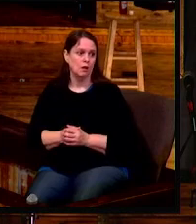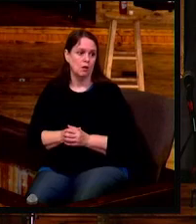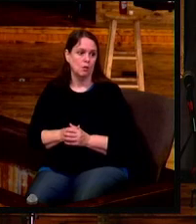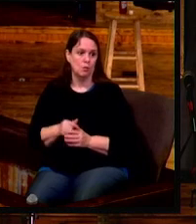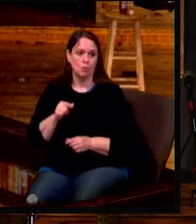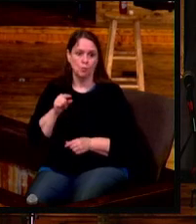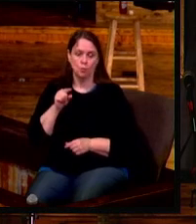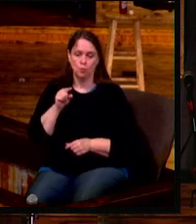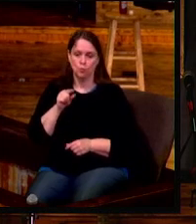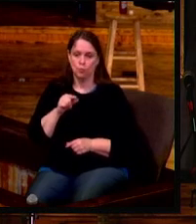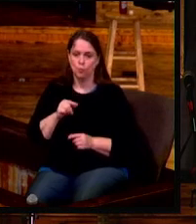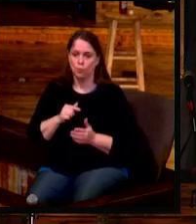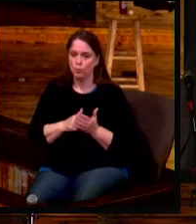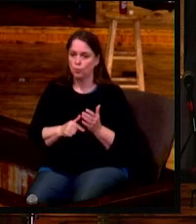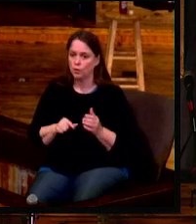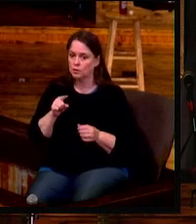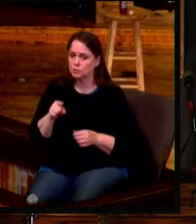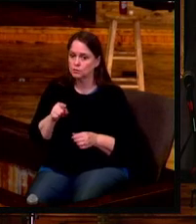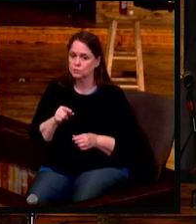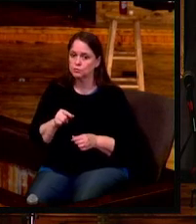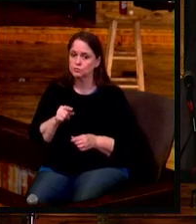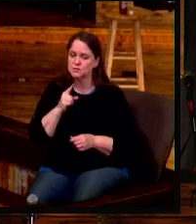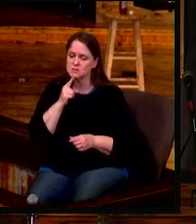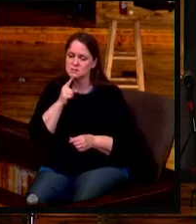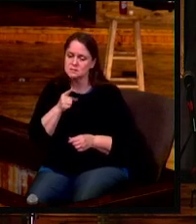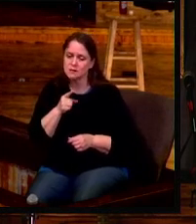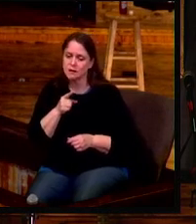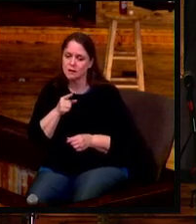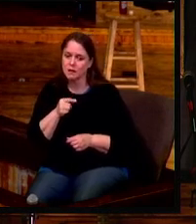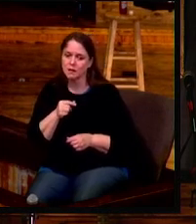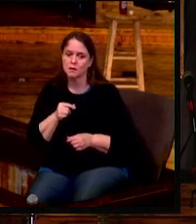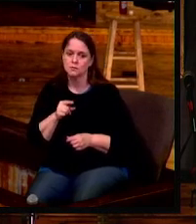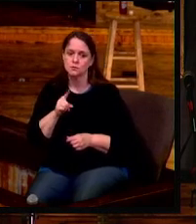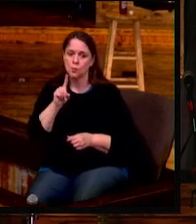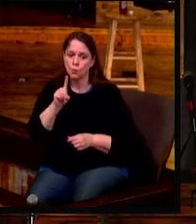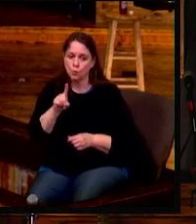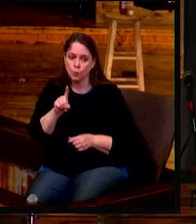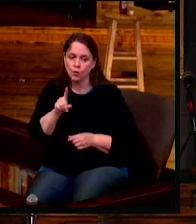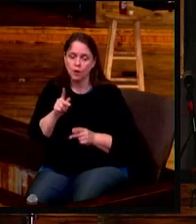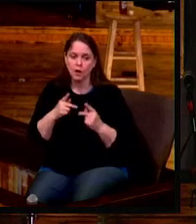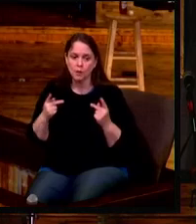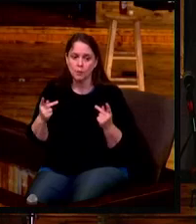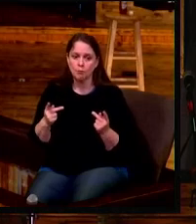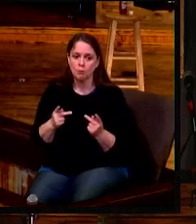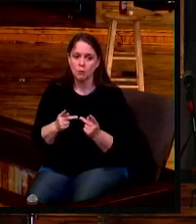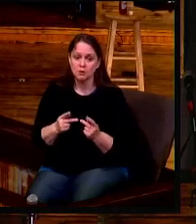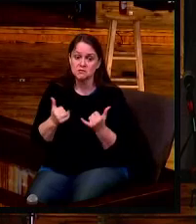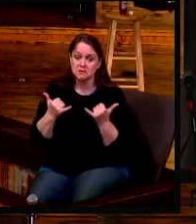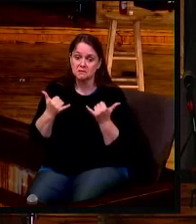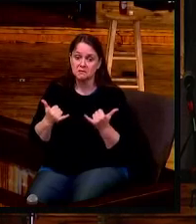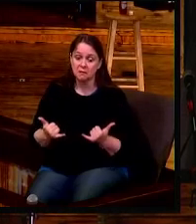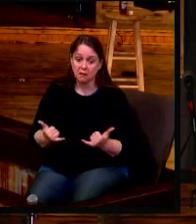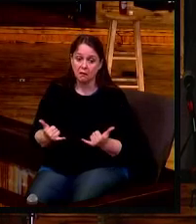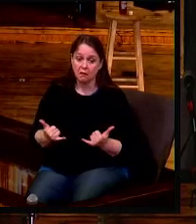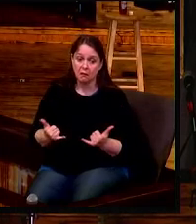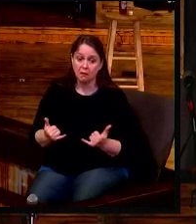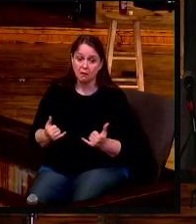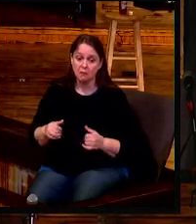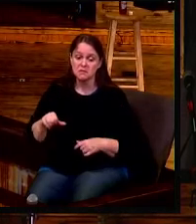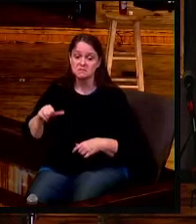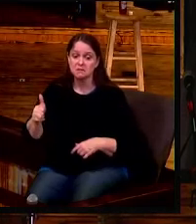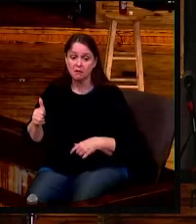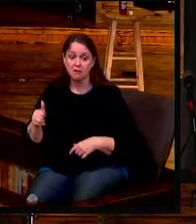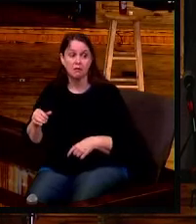shared in confidence with one person has now made it to about 15 different people that each one of those people